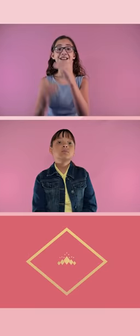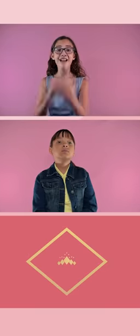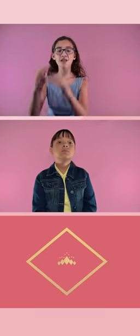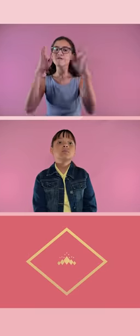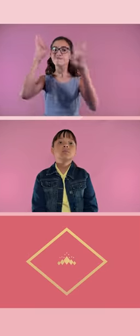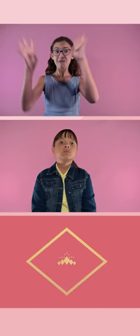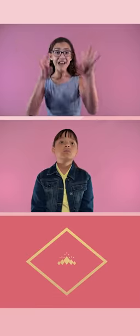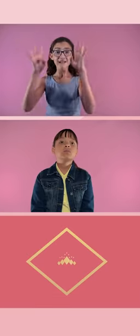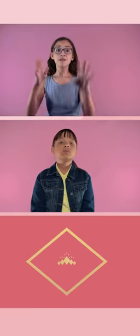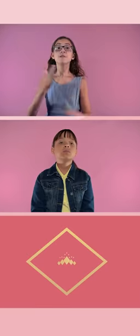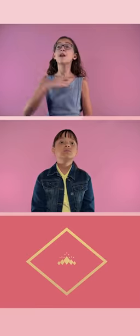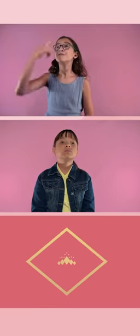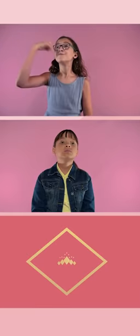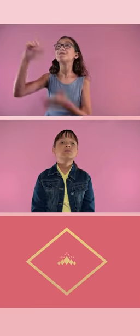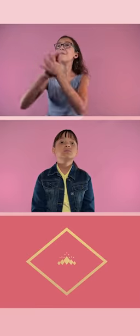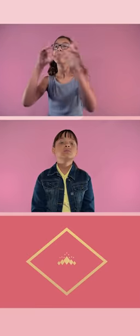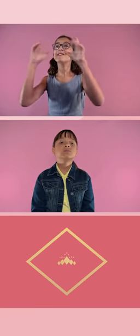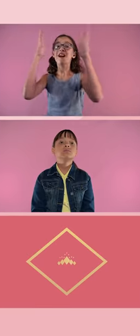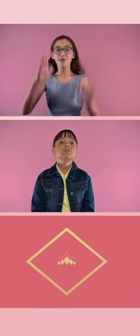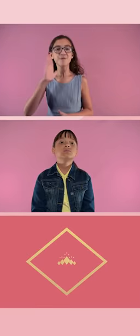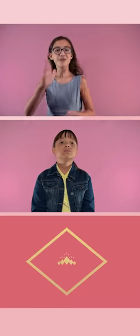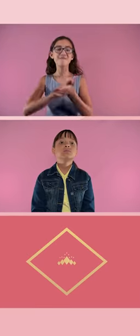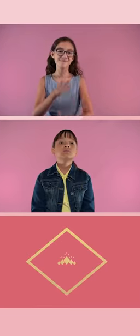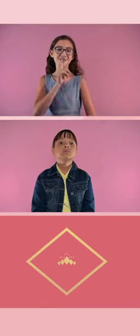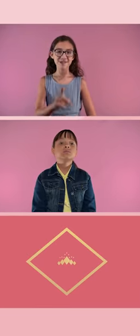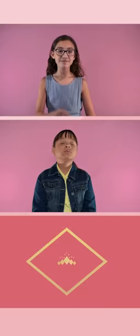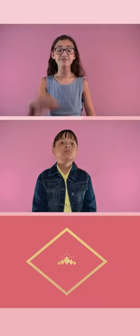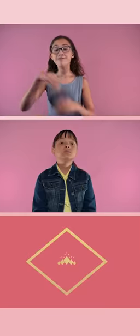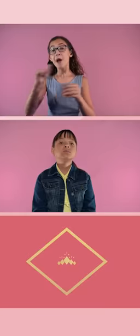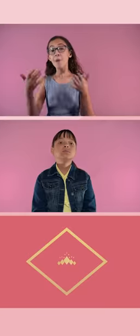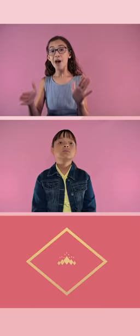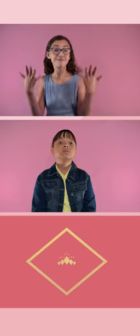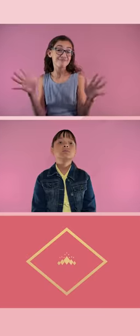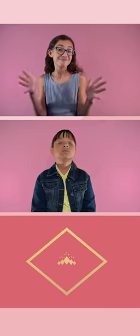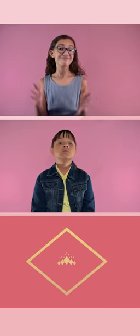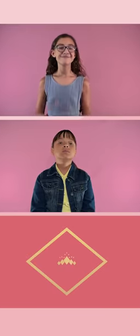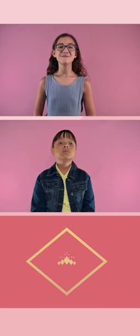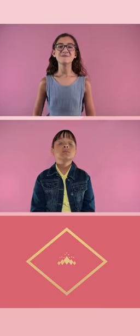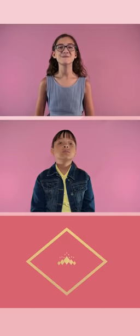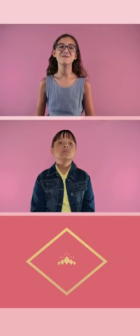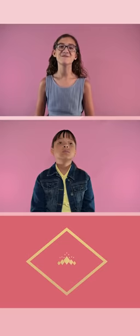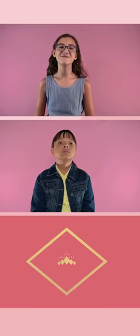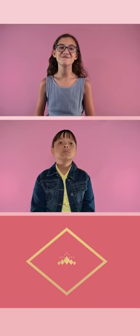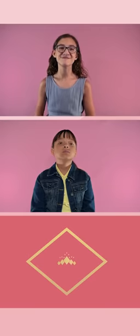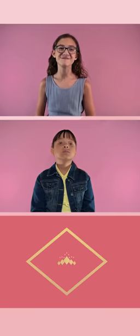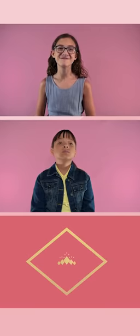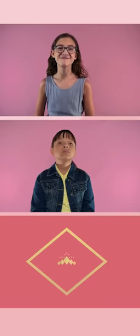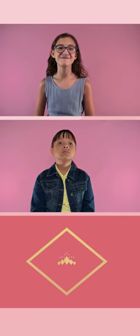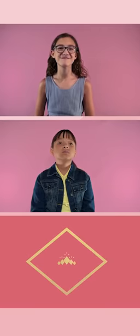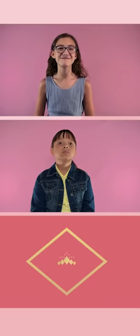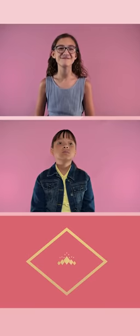kindness, and creativity, my dreams of being a photographer will come true. In a way, it already has.